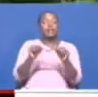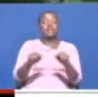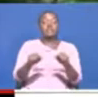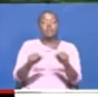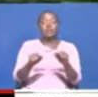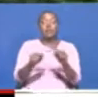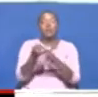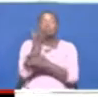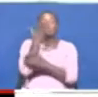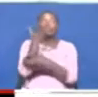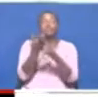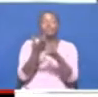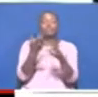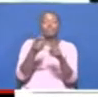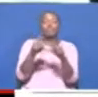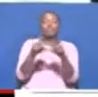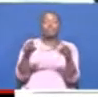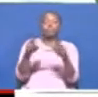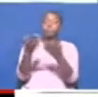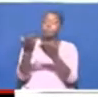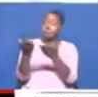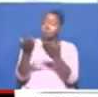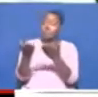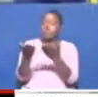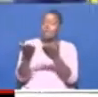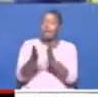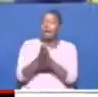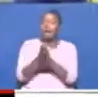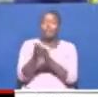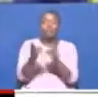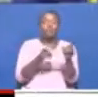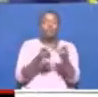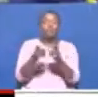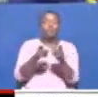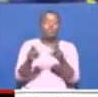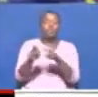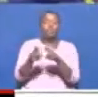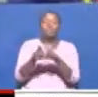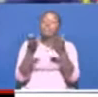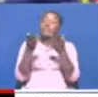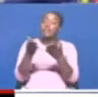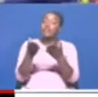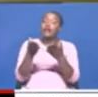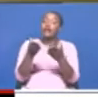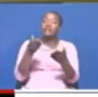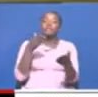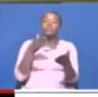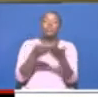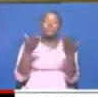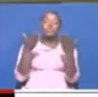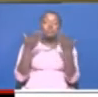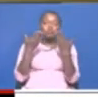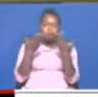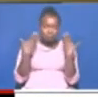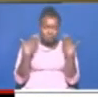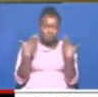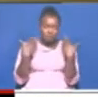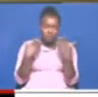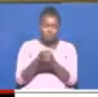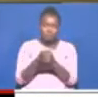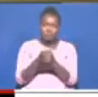from the furnace has been there and mitigation measures are already in place to curb it once and for all. Moshi,